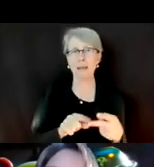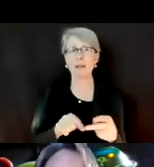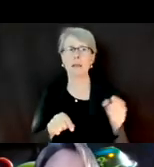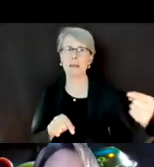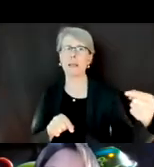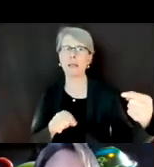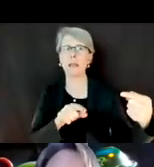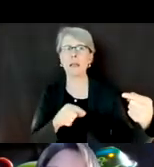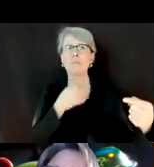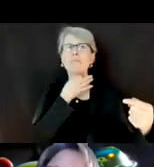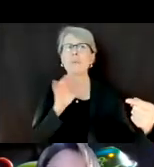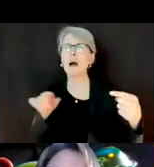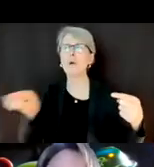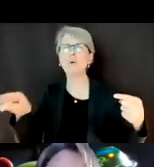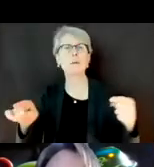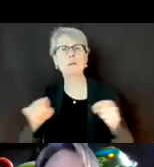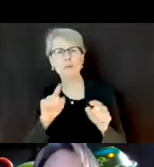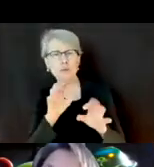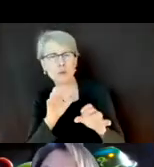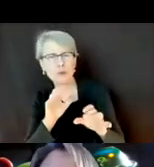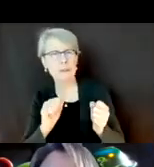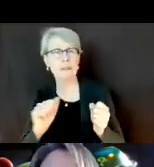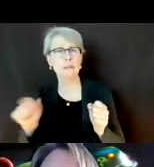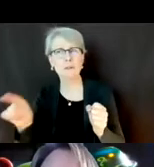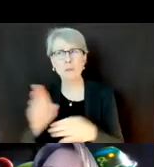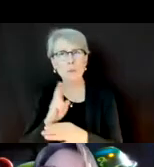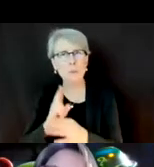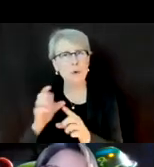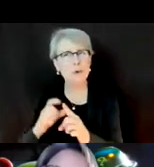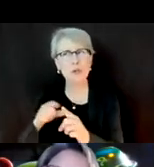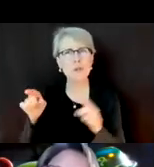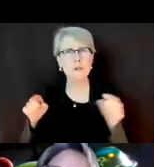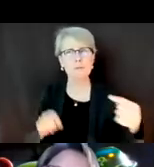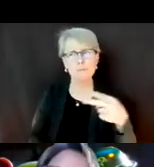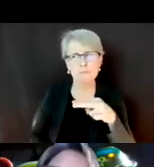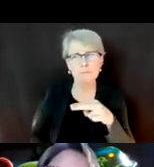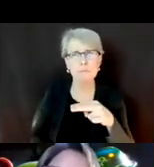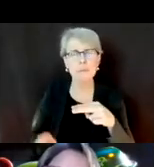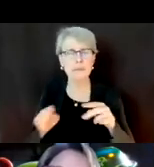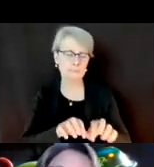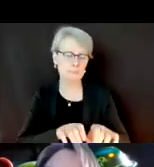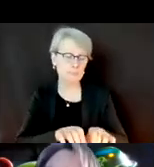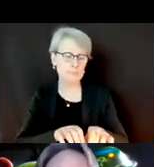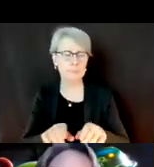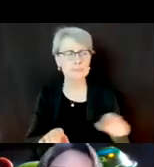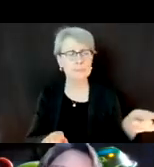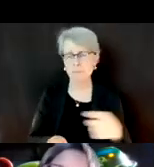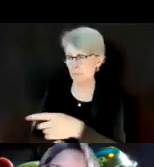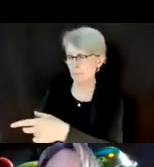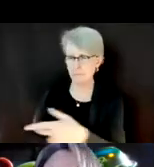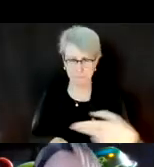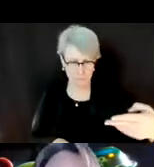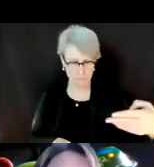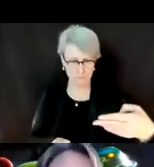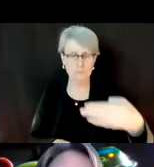are searching. What is the language they are using for searching for relevant things? And we can use this language in all